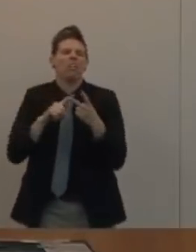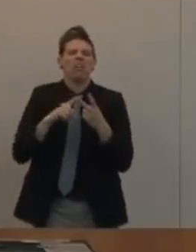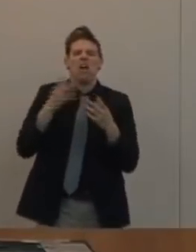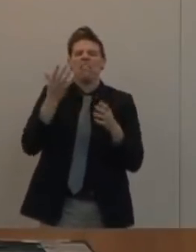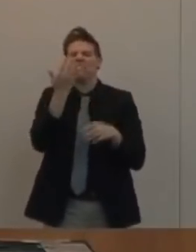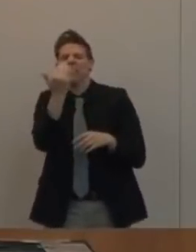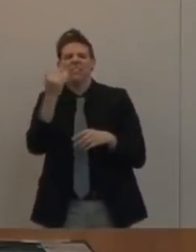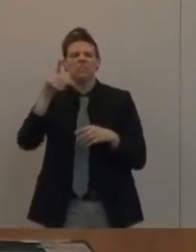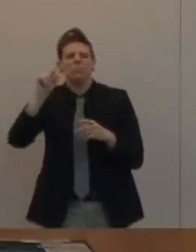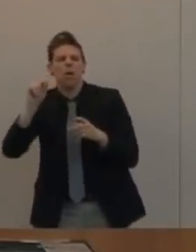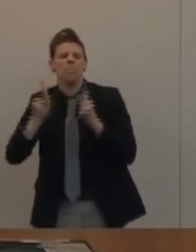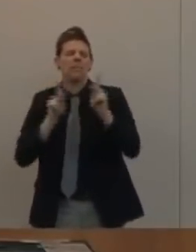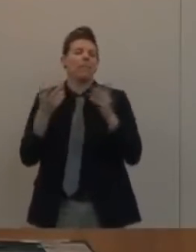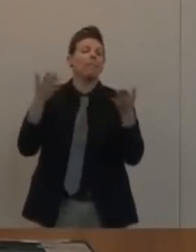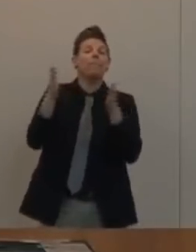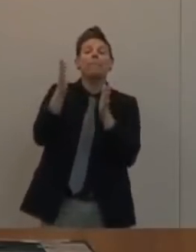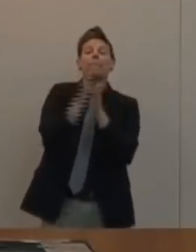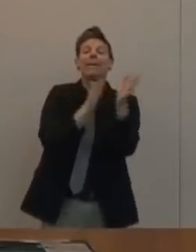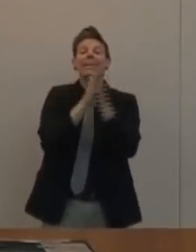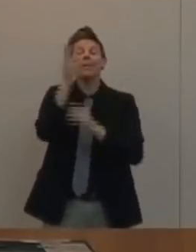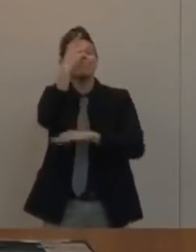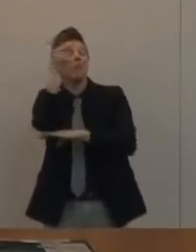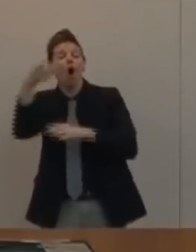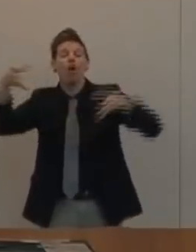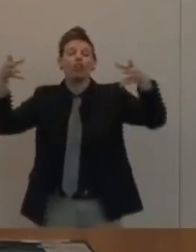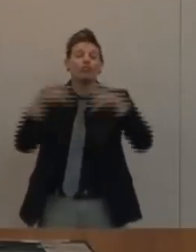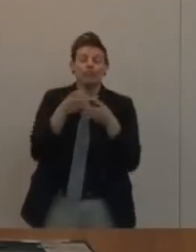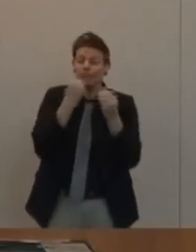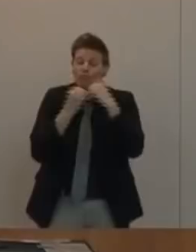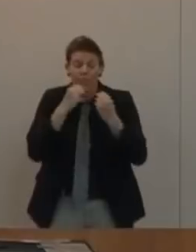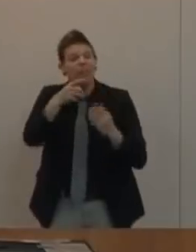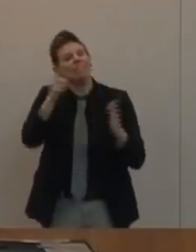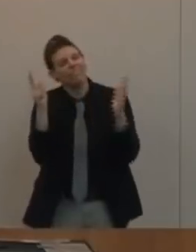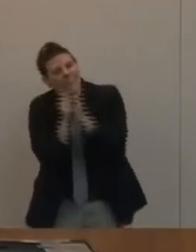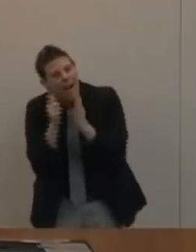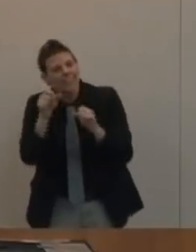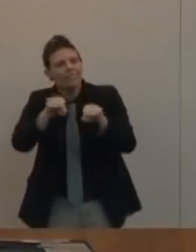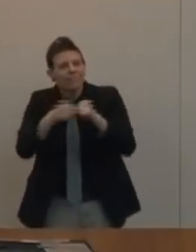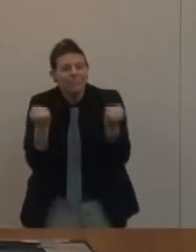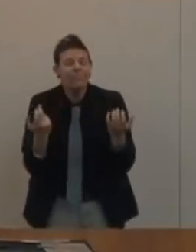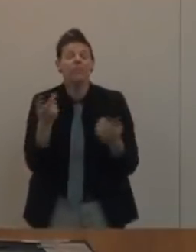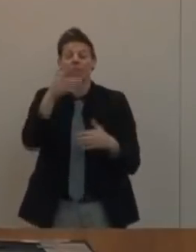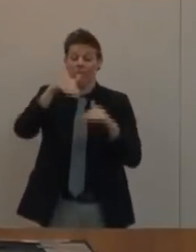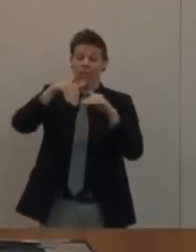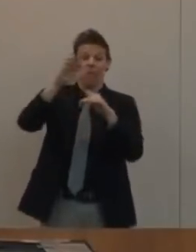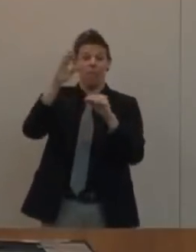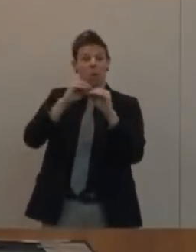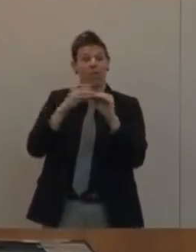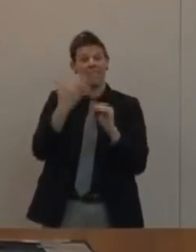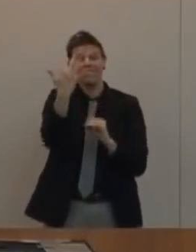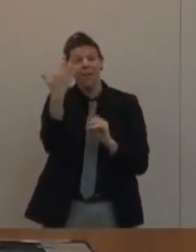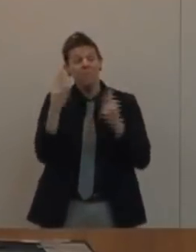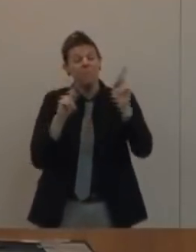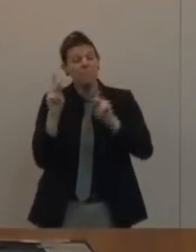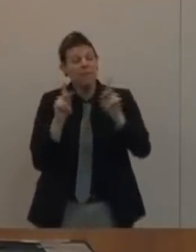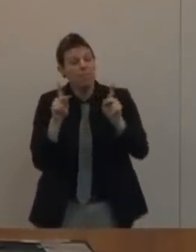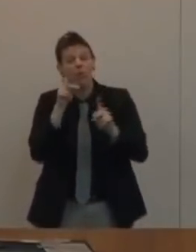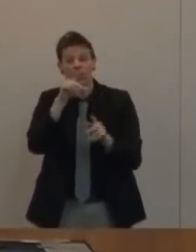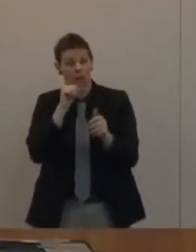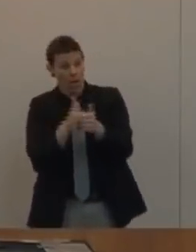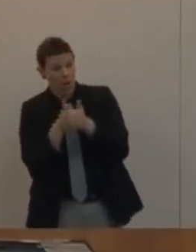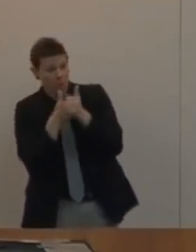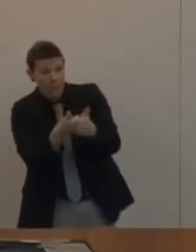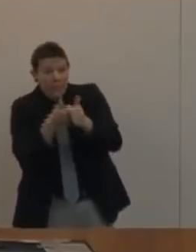you're in violation of our no more than 5 and instructions to stay home. And we've done everything that